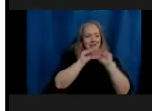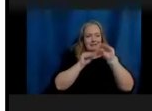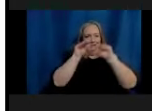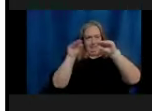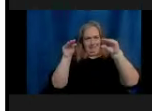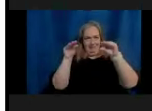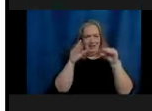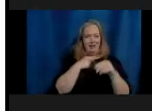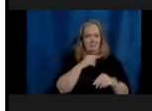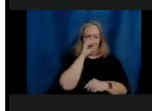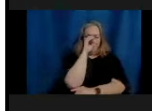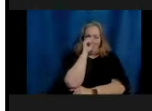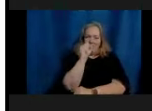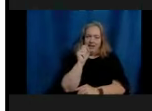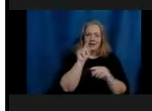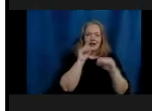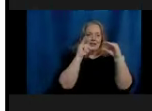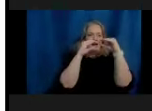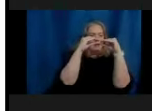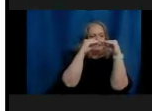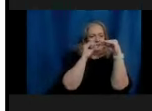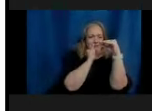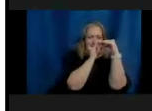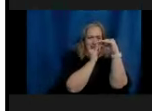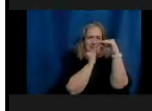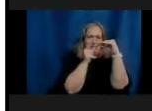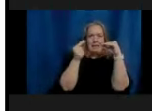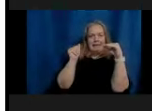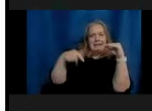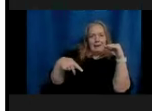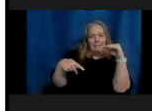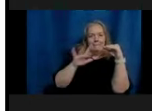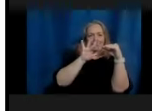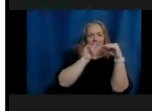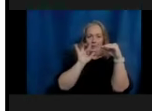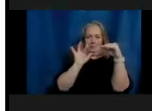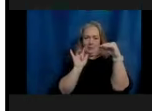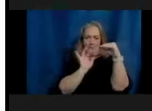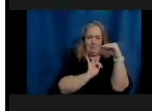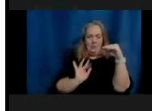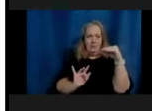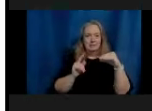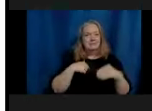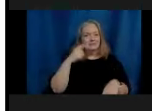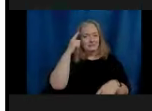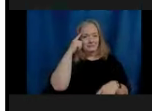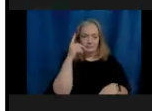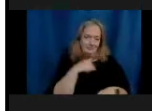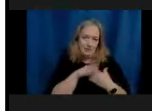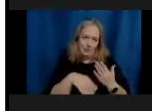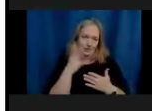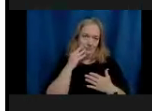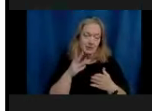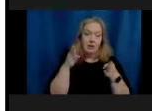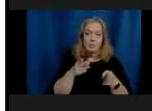practice and what that looks like. I think a lot of us can kind of relate to there being at least maybe one member of a family who is the person